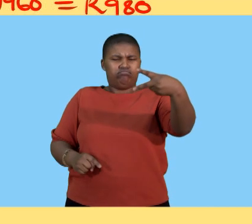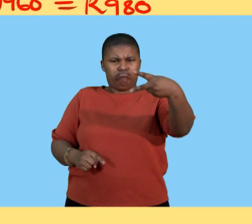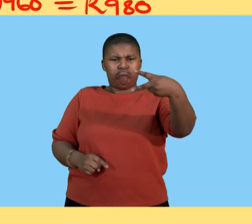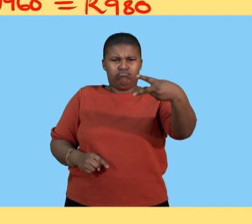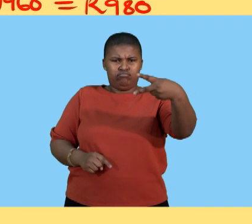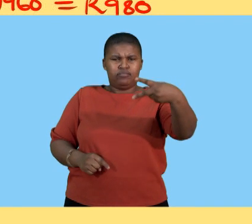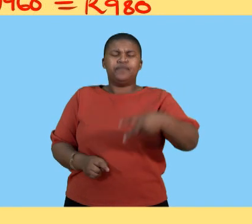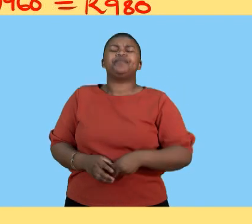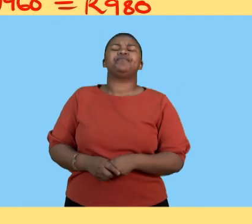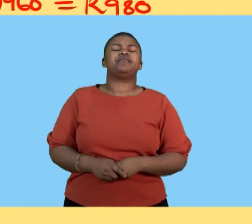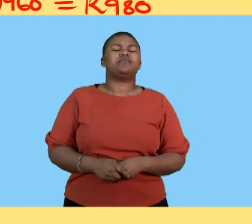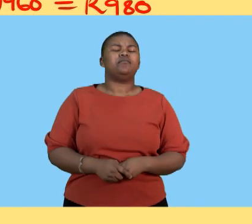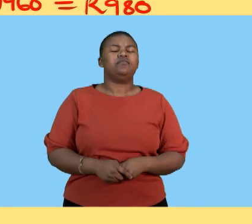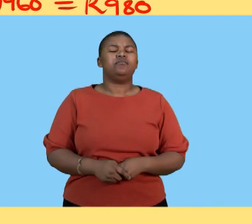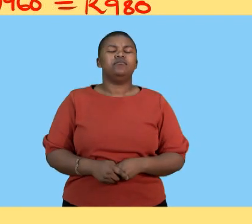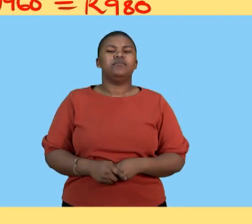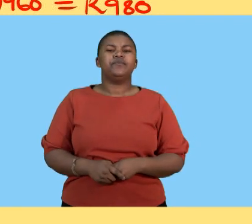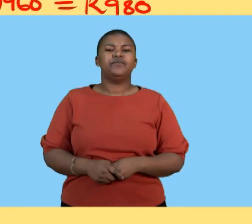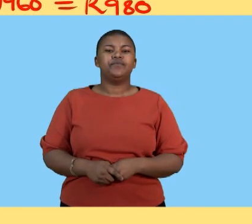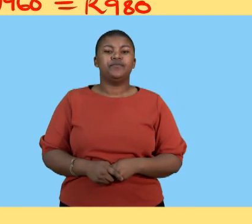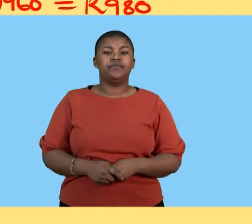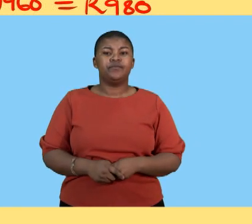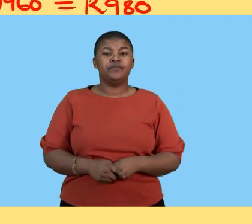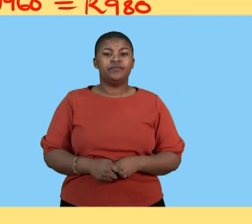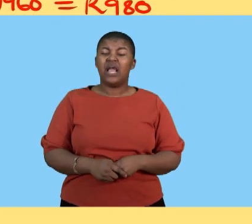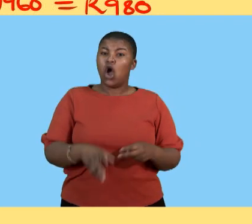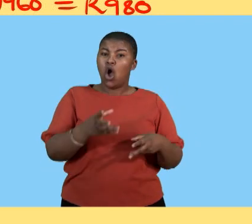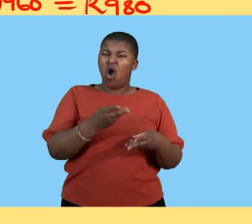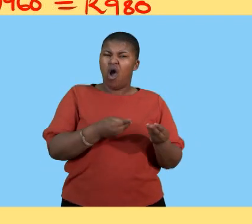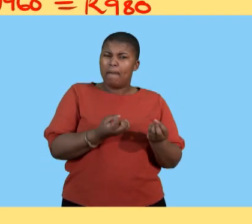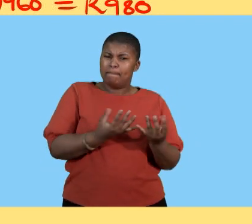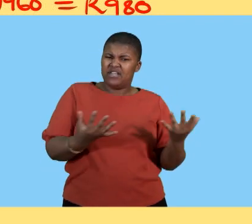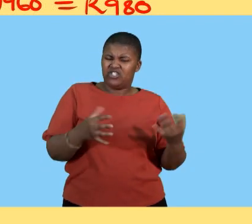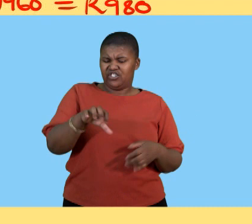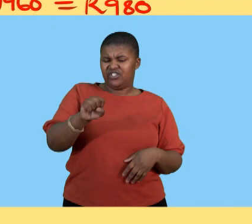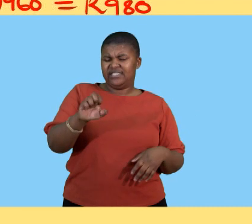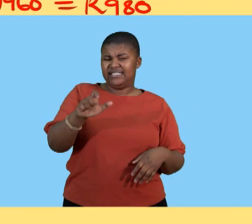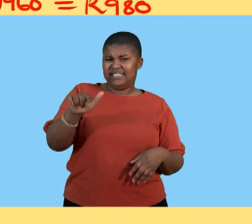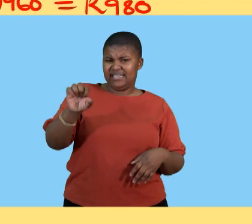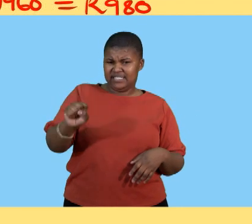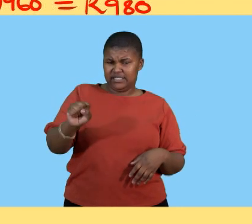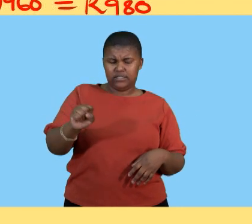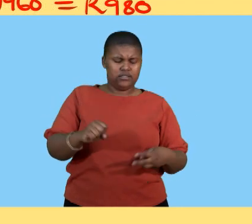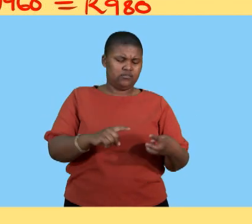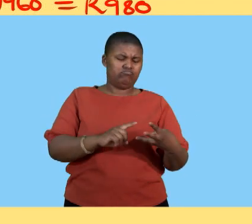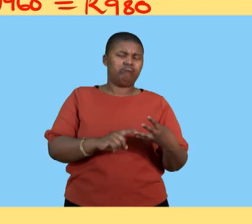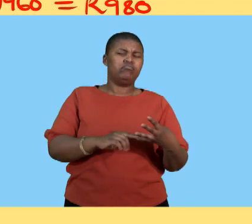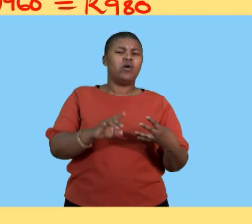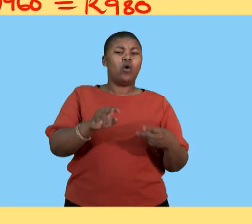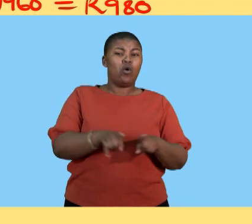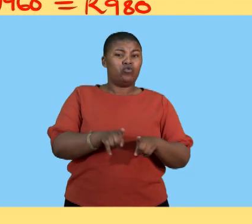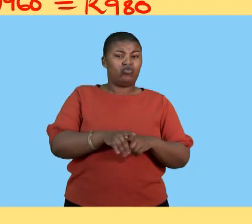other receivables. Sales, statement of comprehensive income. Cost of sales, statement of comprehensive income. And